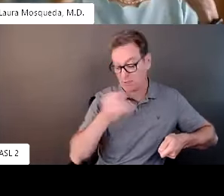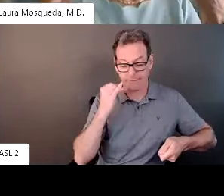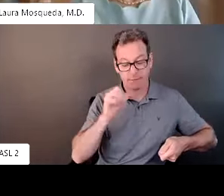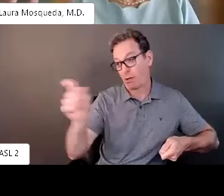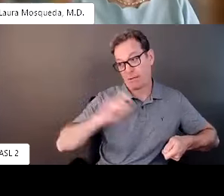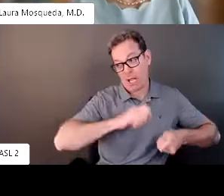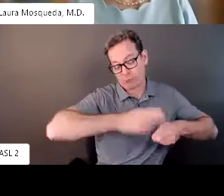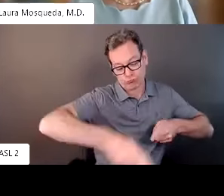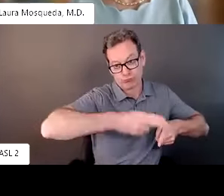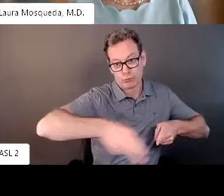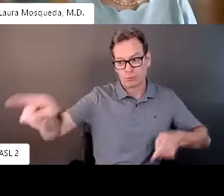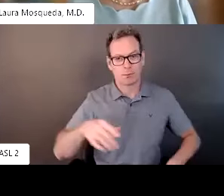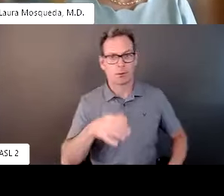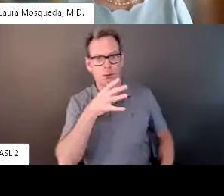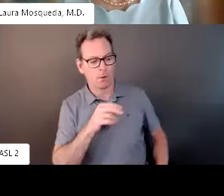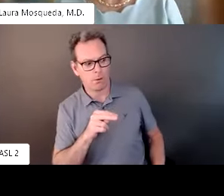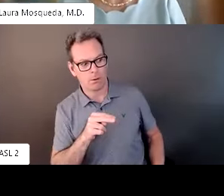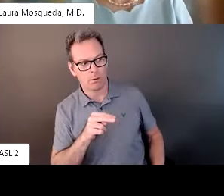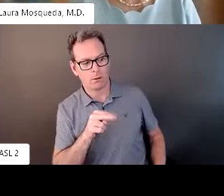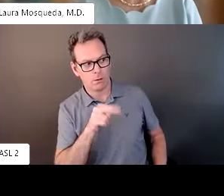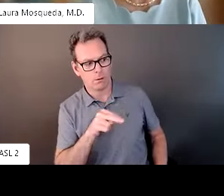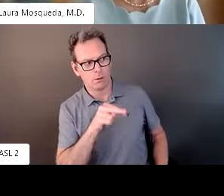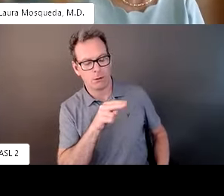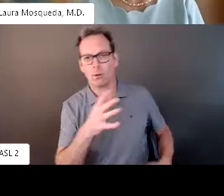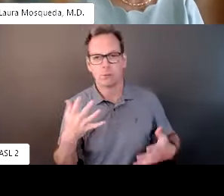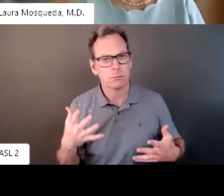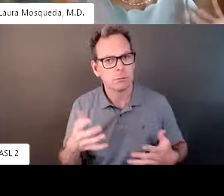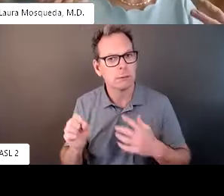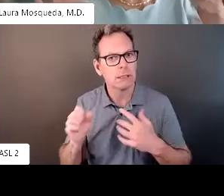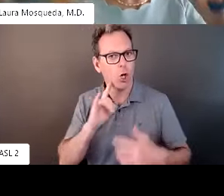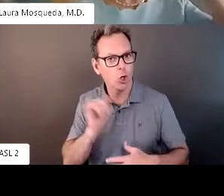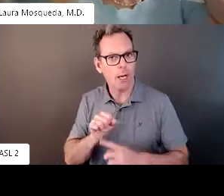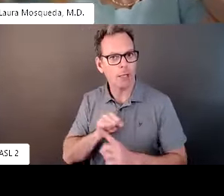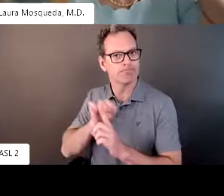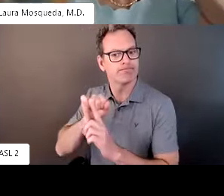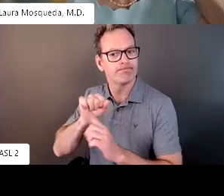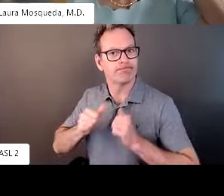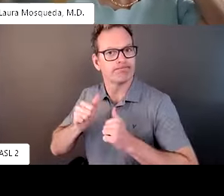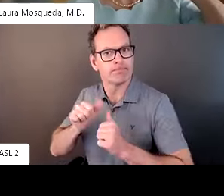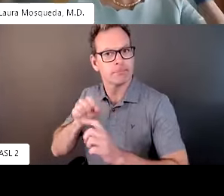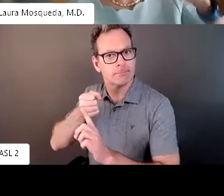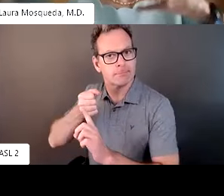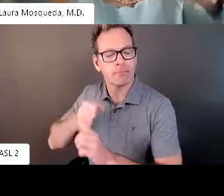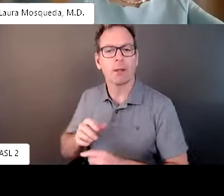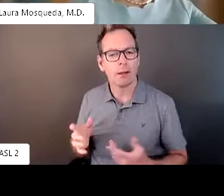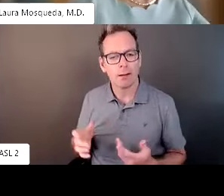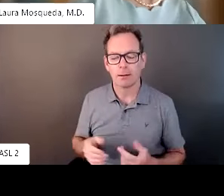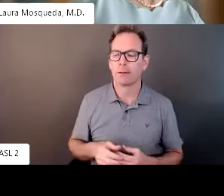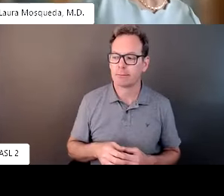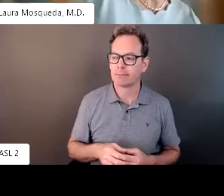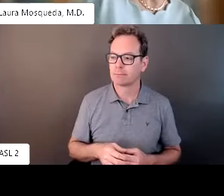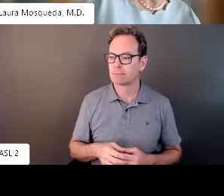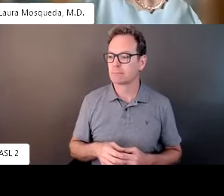We also sometimes become more reliant on others for assistance. And that also increases our risk, because now this